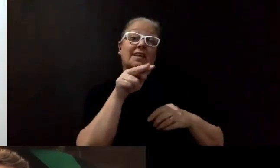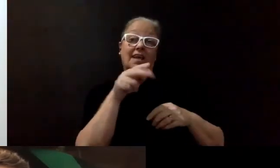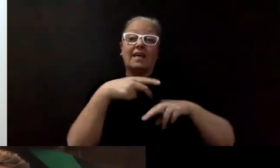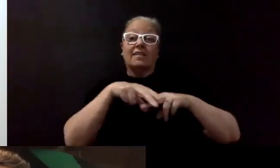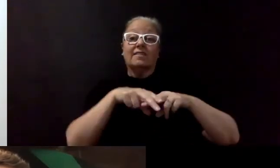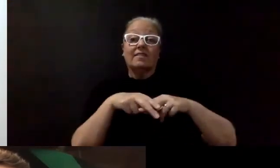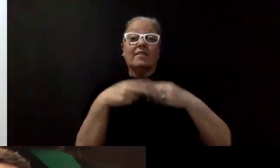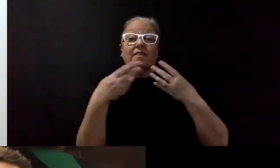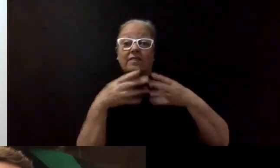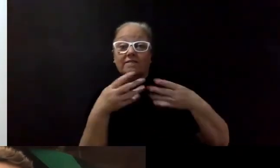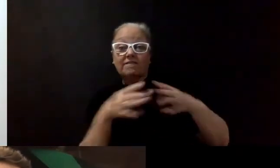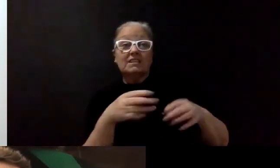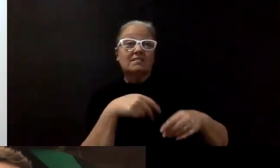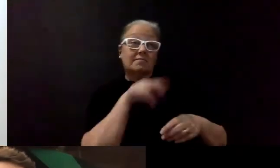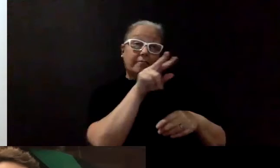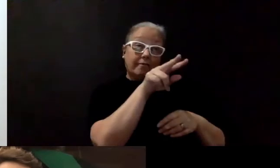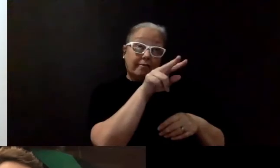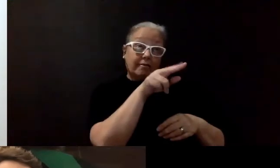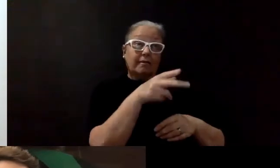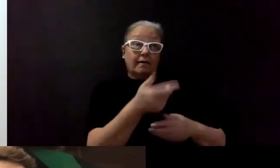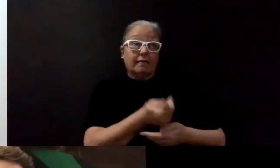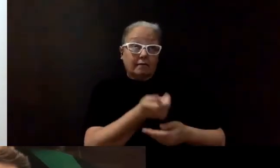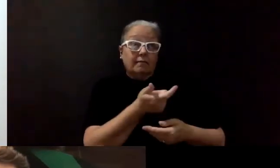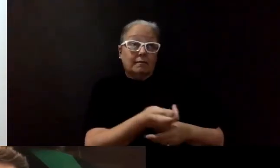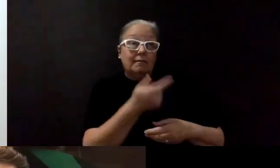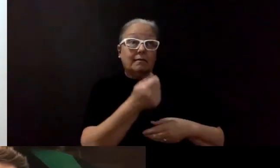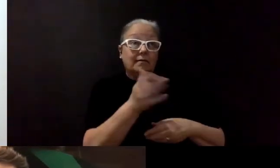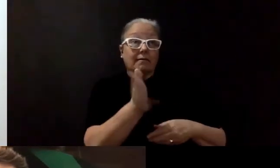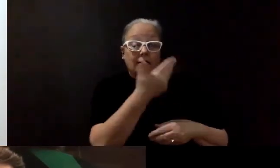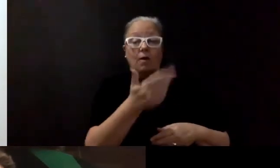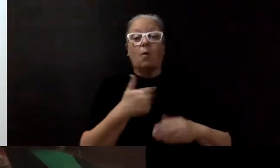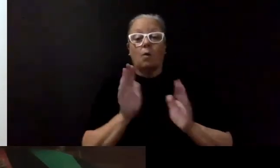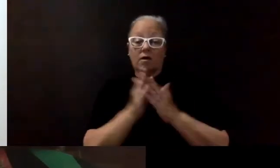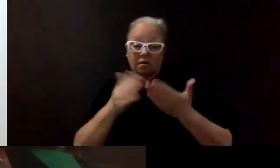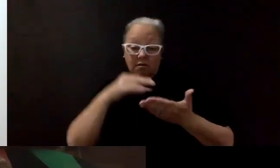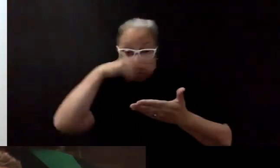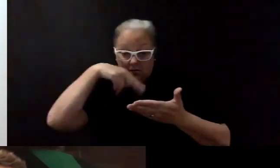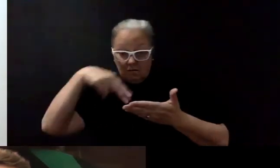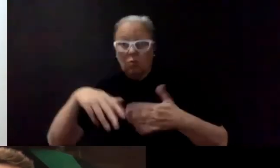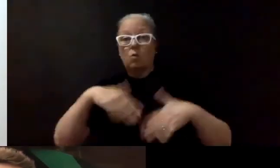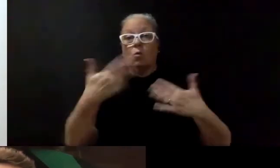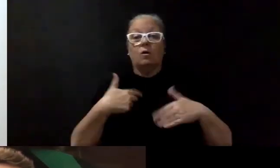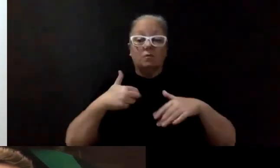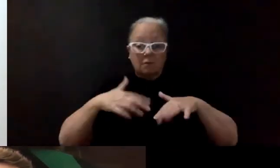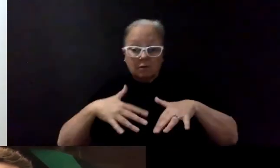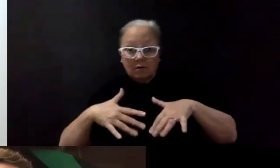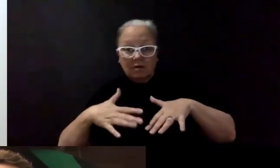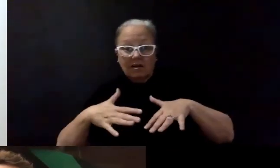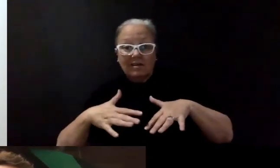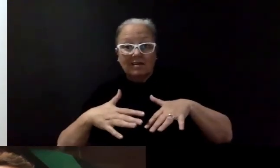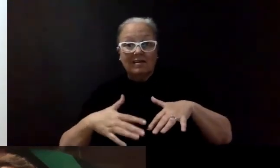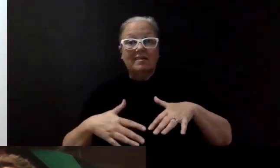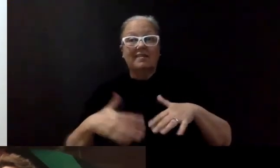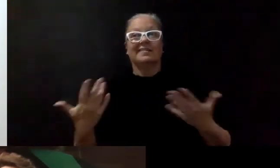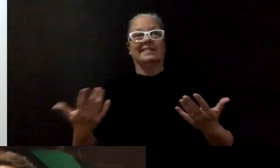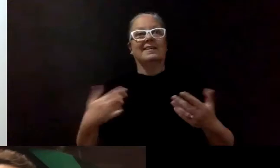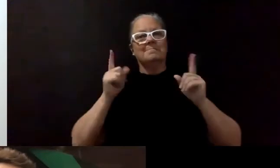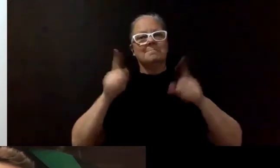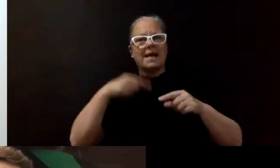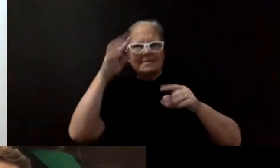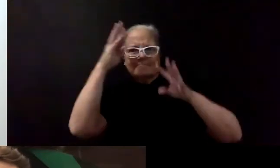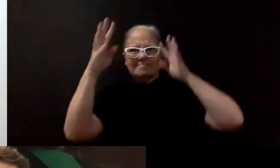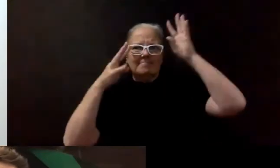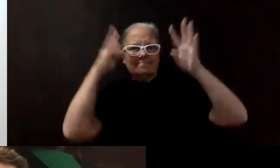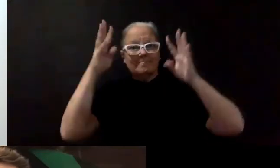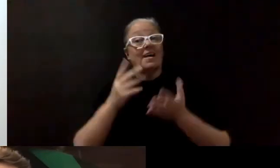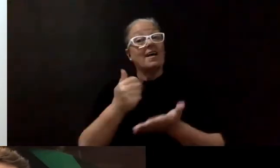and the arts really was what got us through lockdown. And so that's a great value